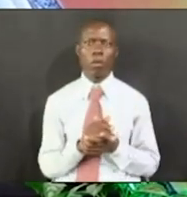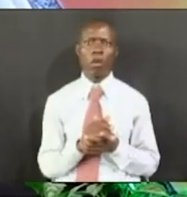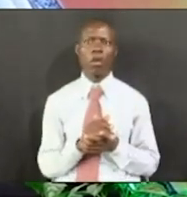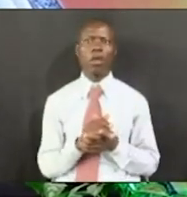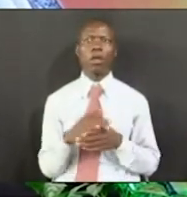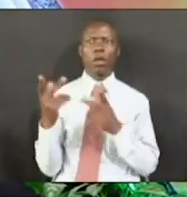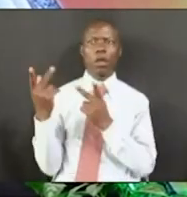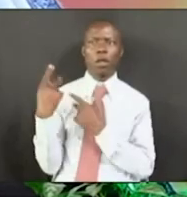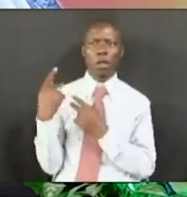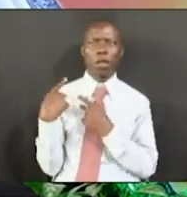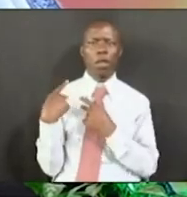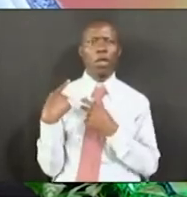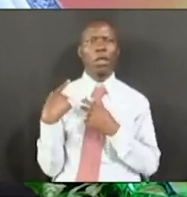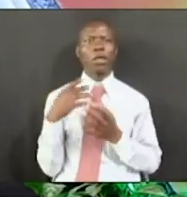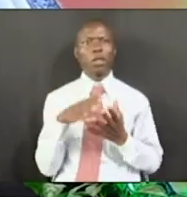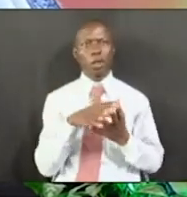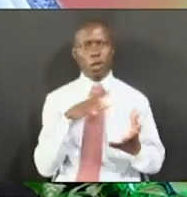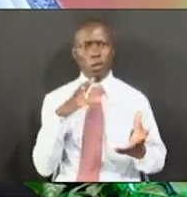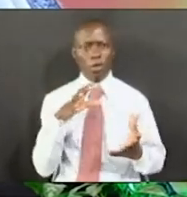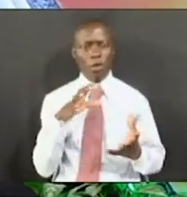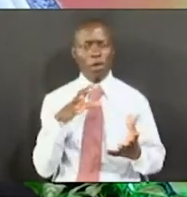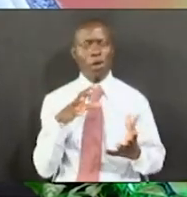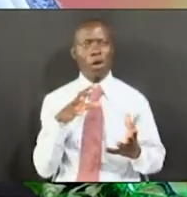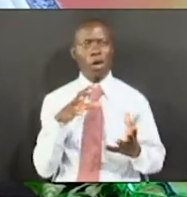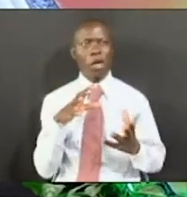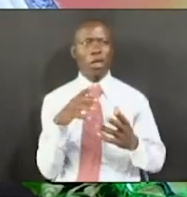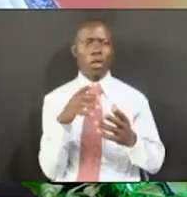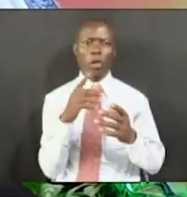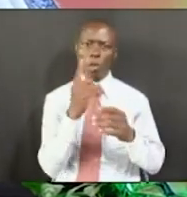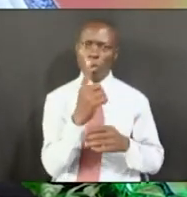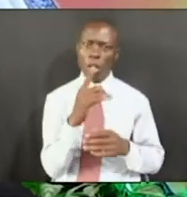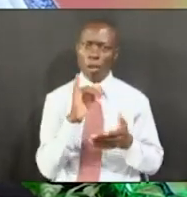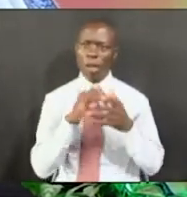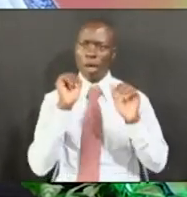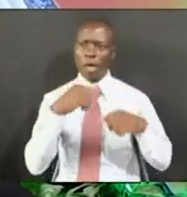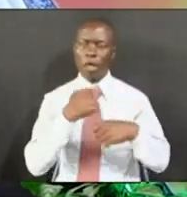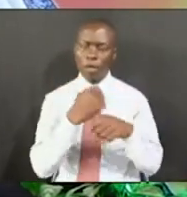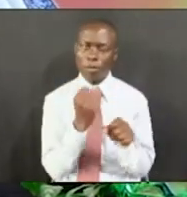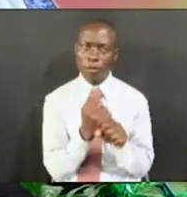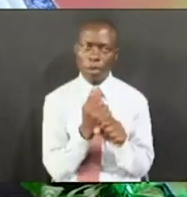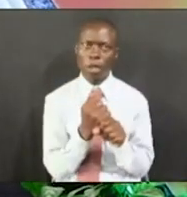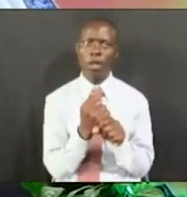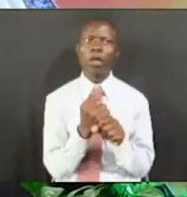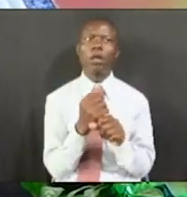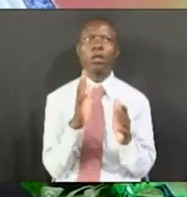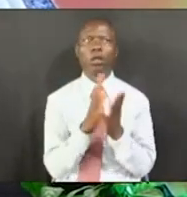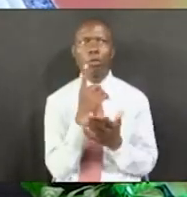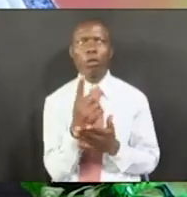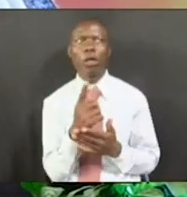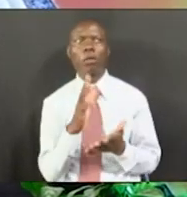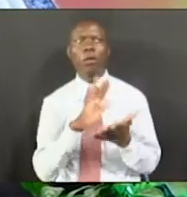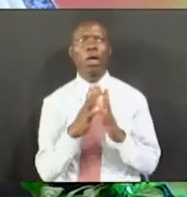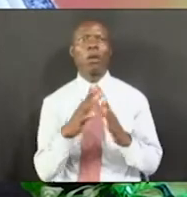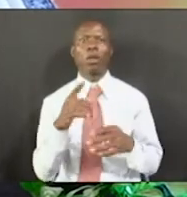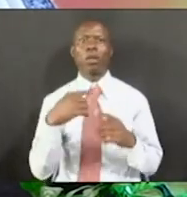more than the friends that you have. Partner, the one who can make weak man become champion.